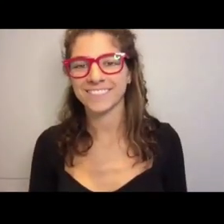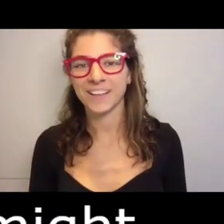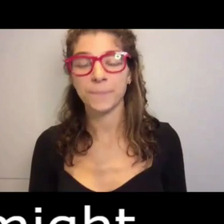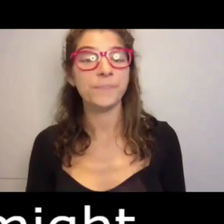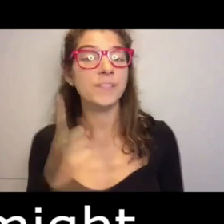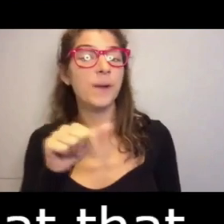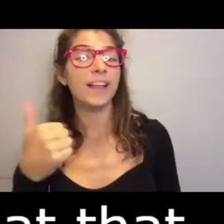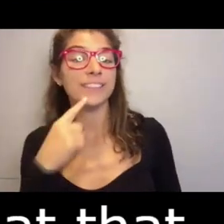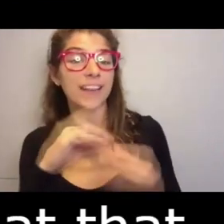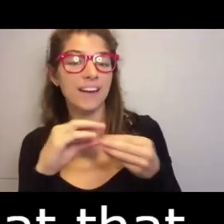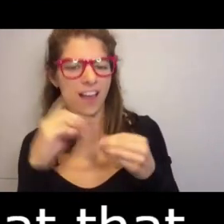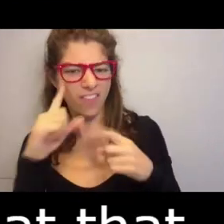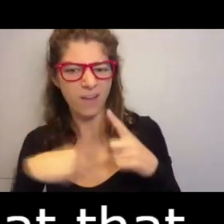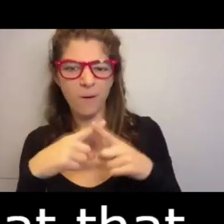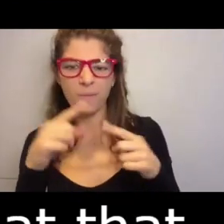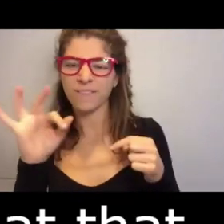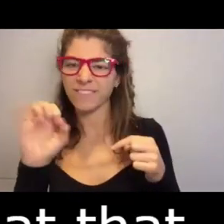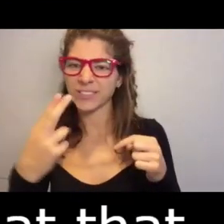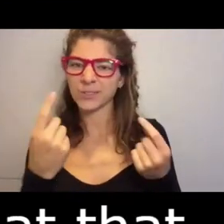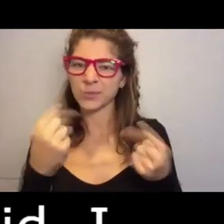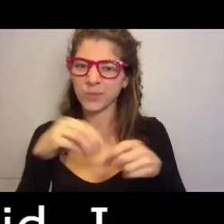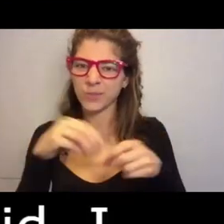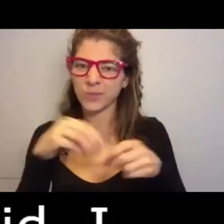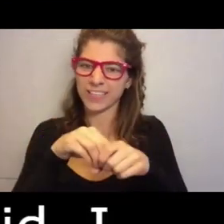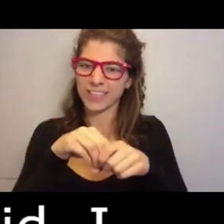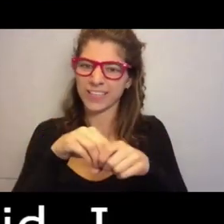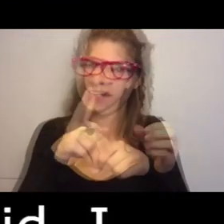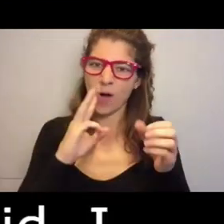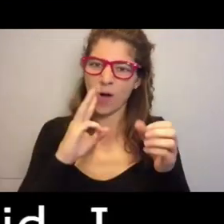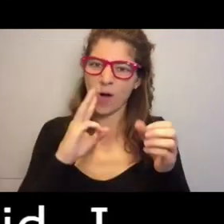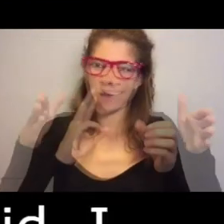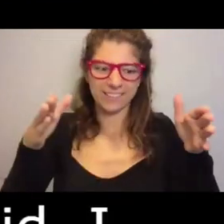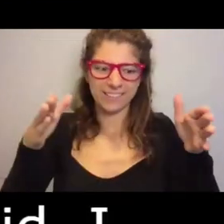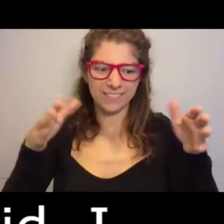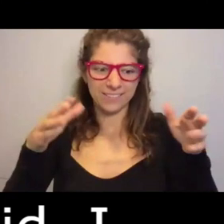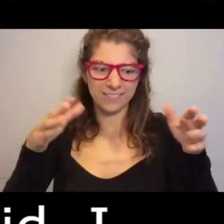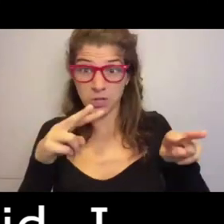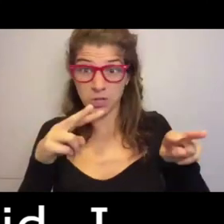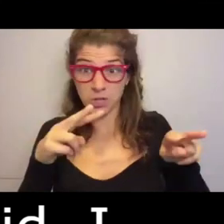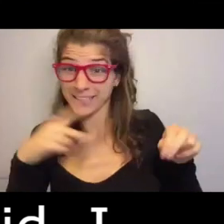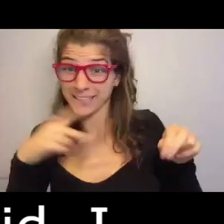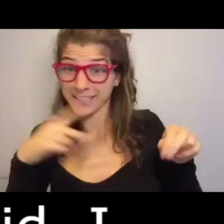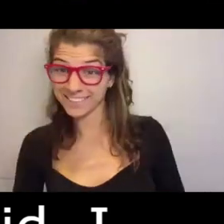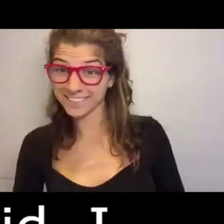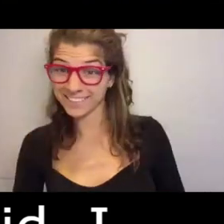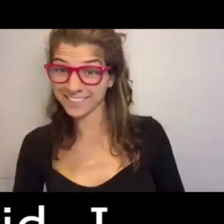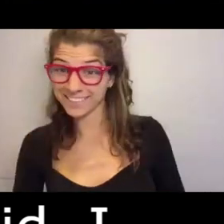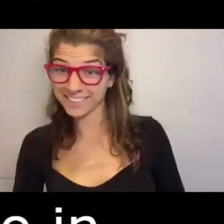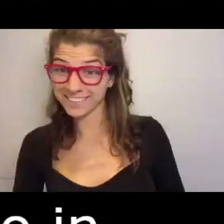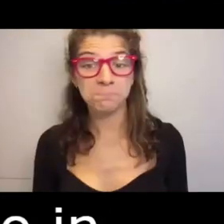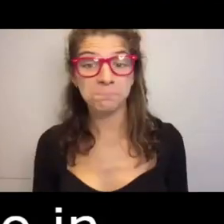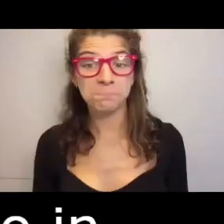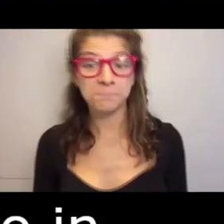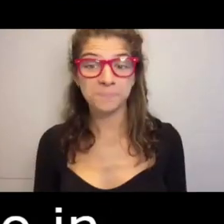Someone else said, I thought about what fish do in their tanks and when they looked happy. Ooh, okay. I would be